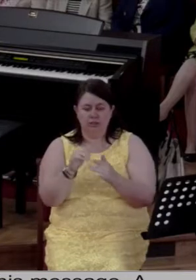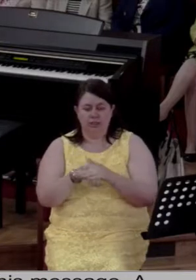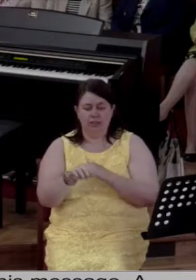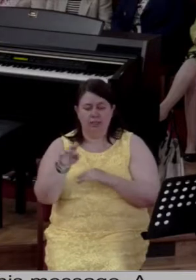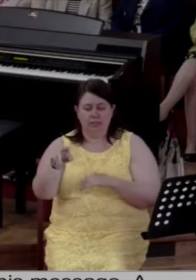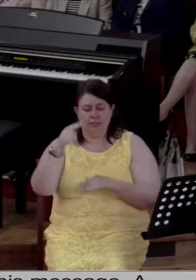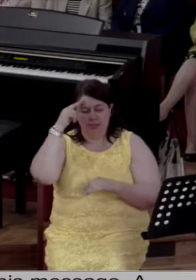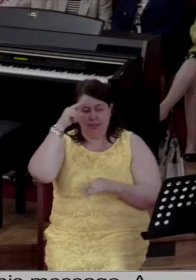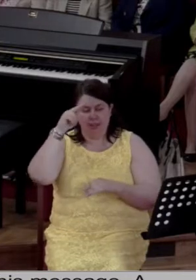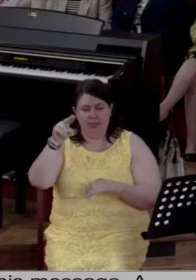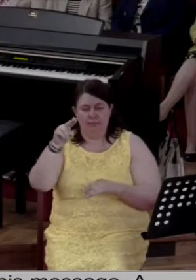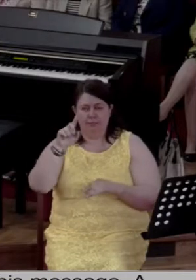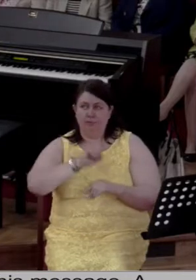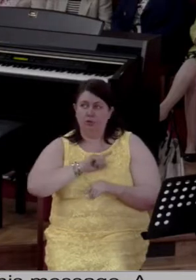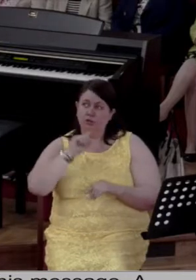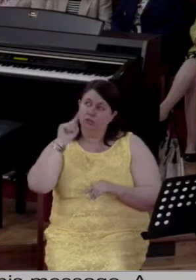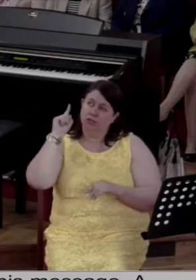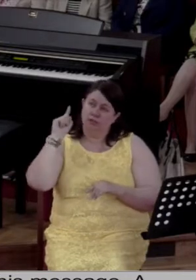sake, we ask this.